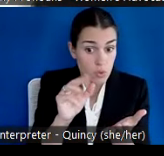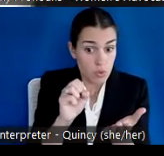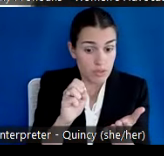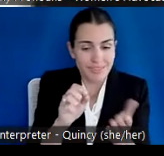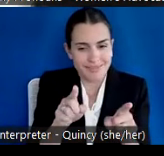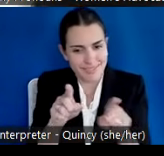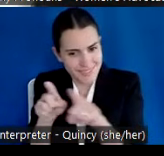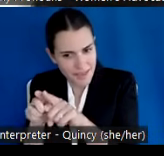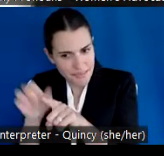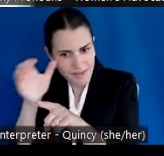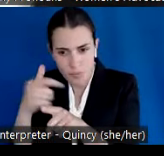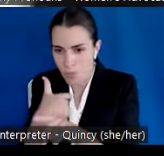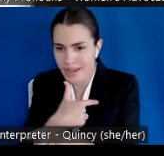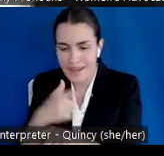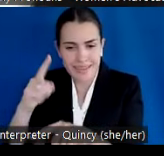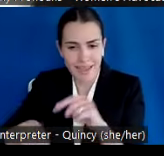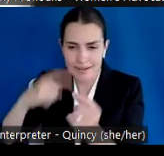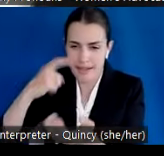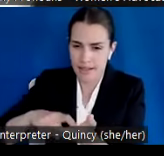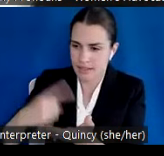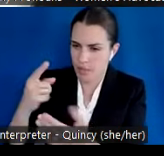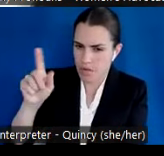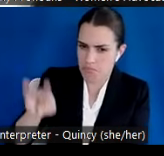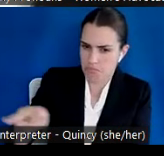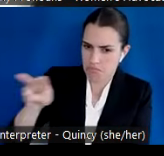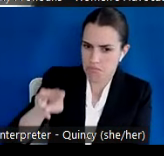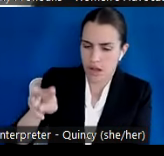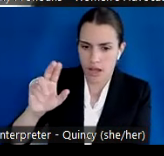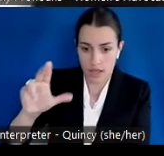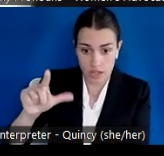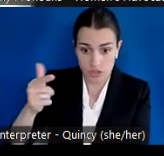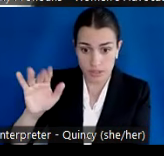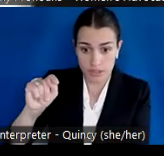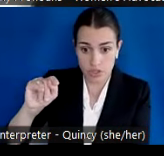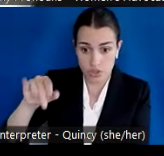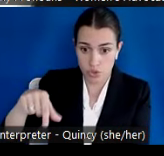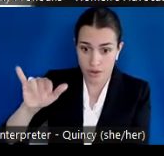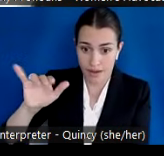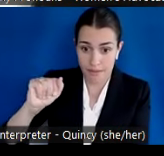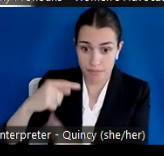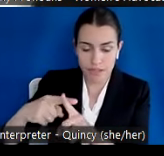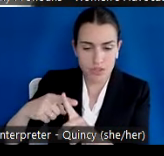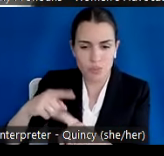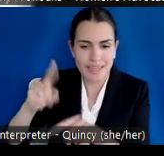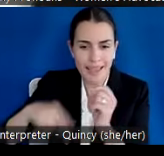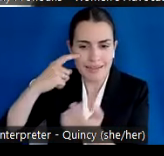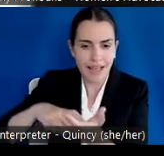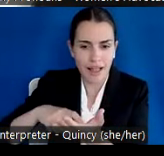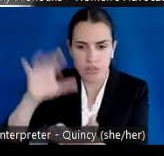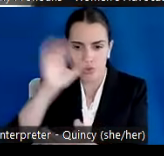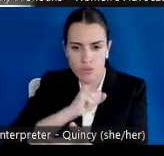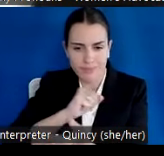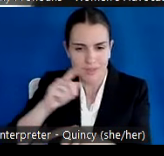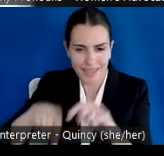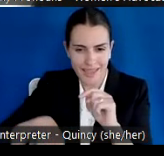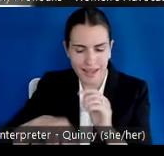someone identifies as LGBTQIA just by looking at them. So leaving space for their own self-discovery journey